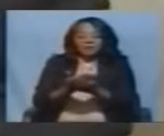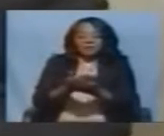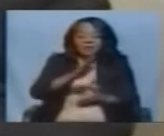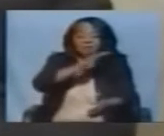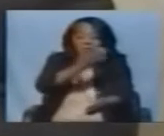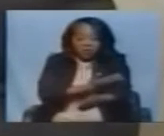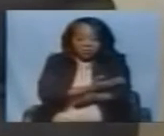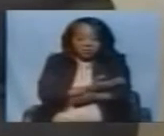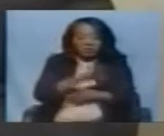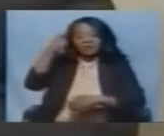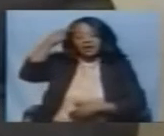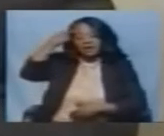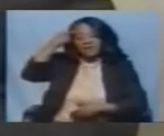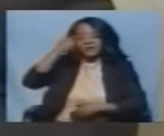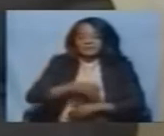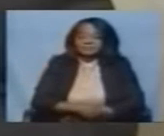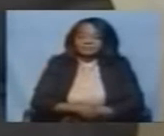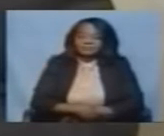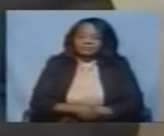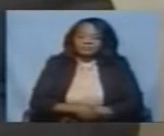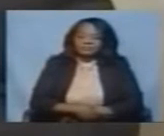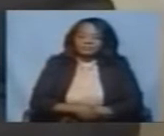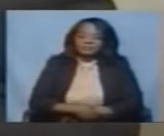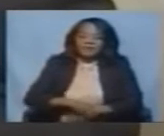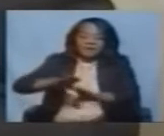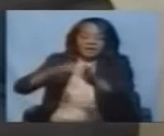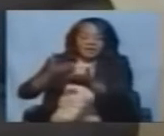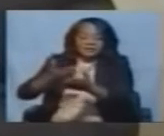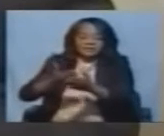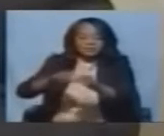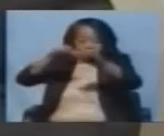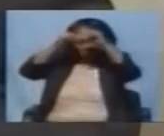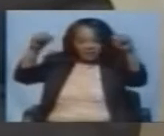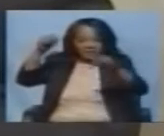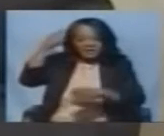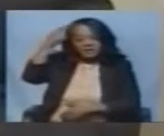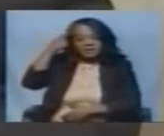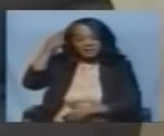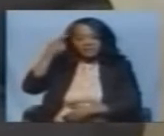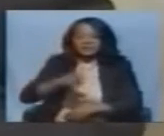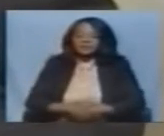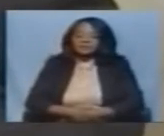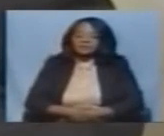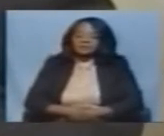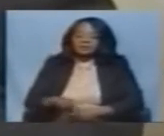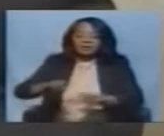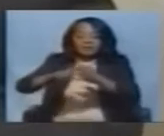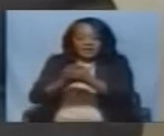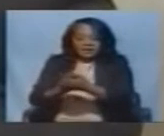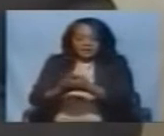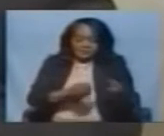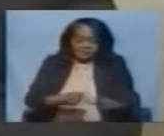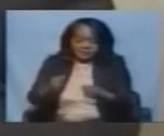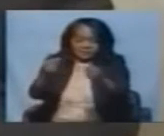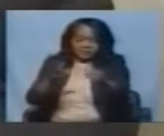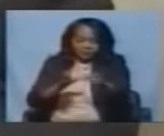government then, of late Levi Mwanawasa's government. They created ZIPS to go and enforce that in the system.